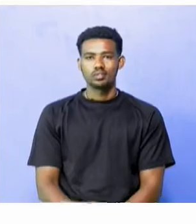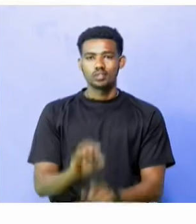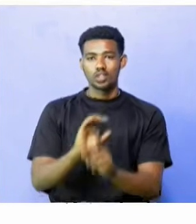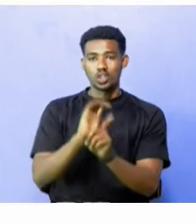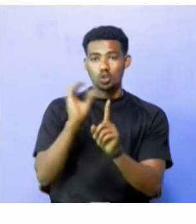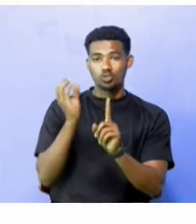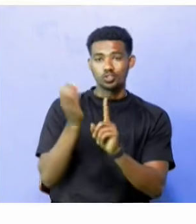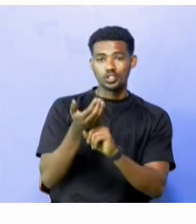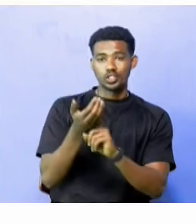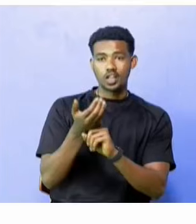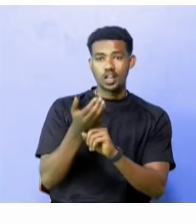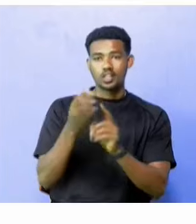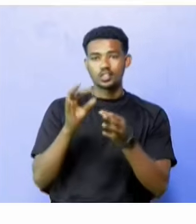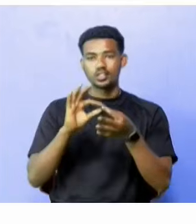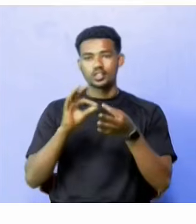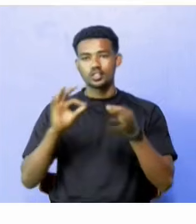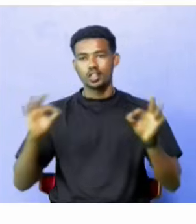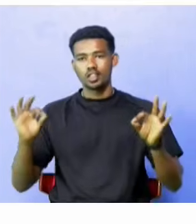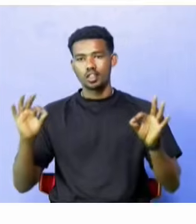Conditional